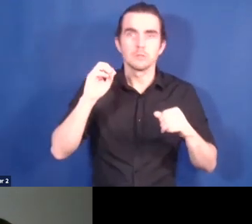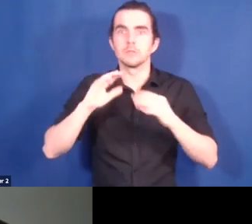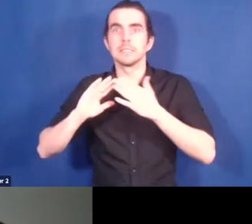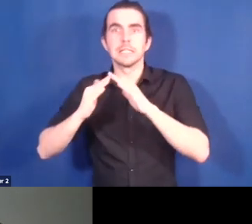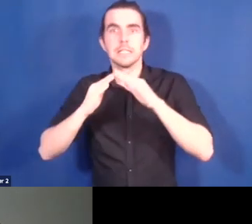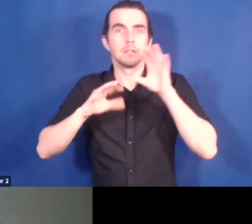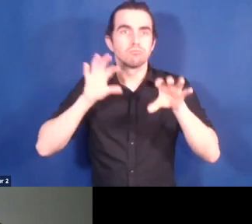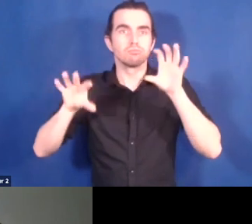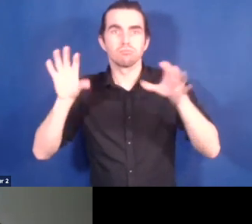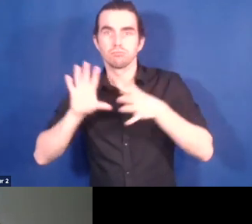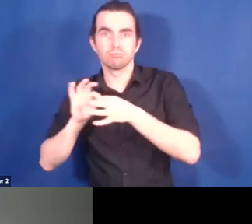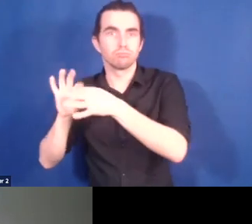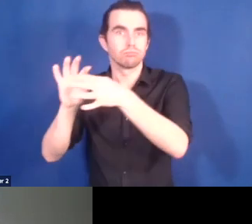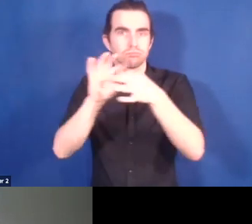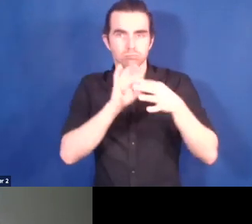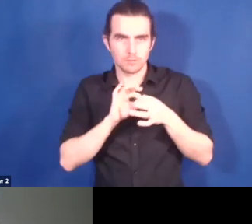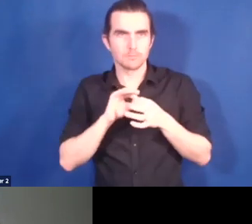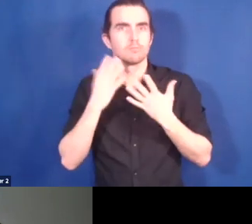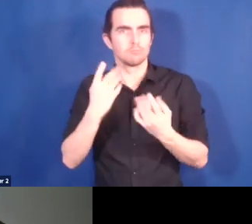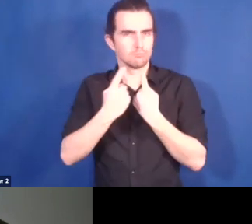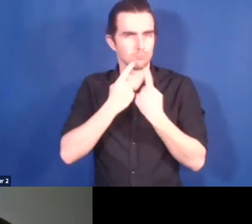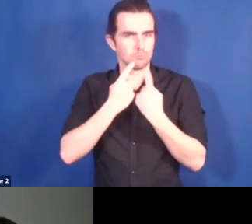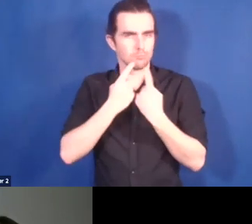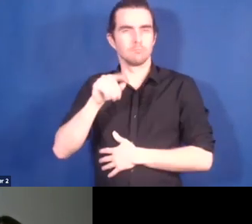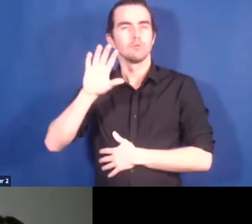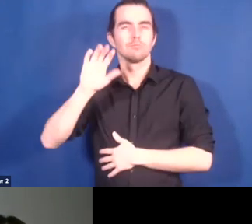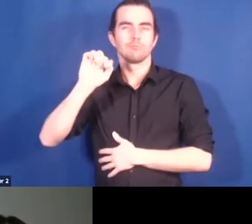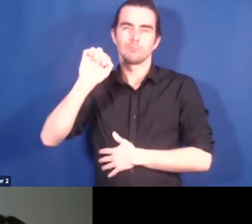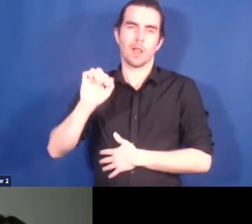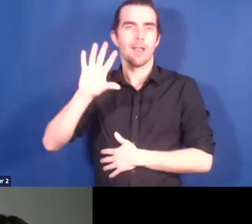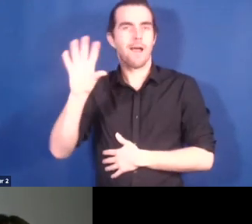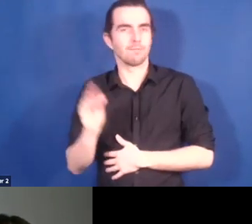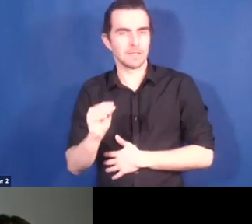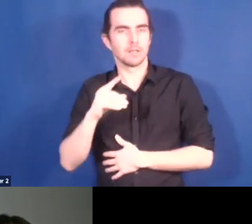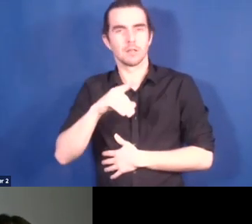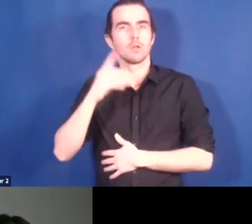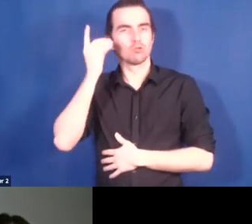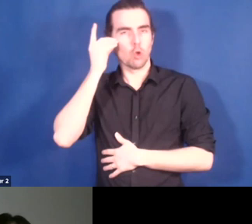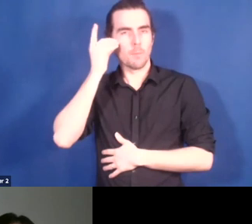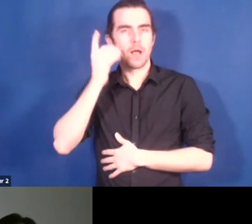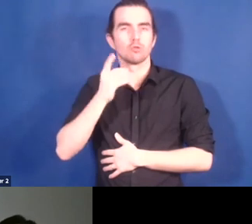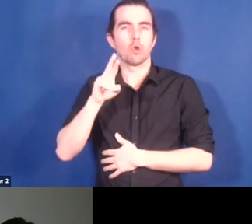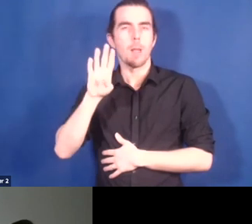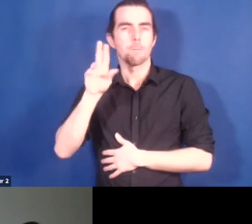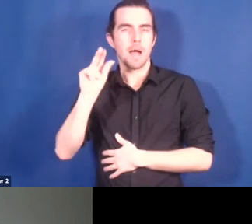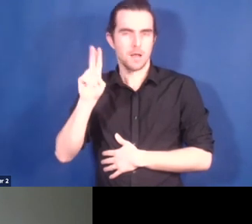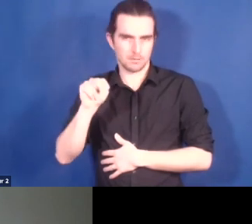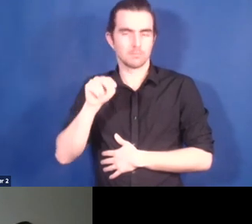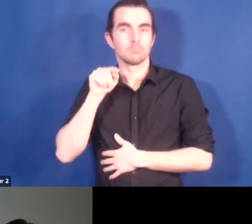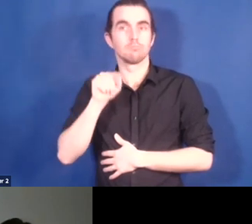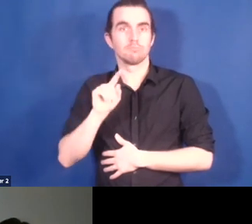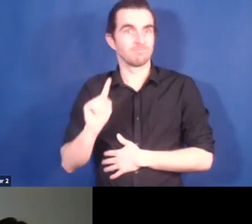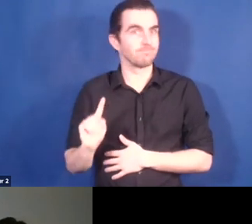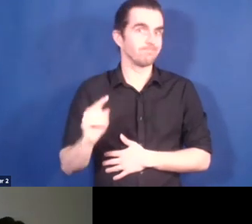pledge at the Global Refugee Forum to support forcibly displaced people. Now, as it